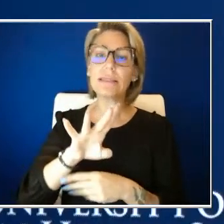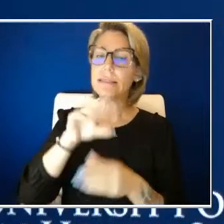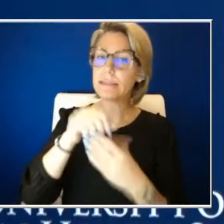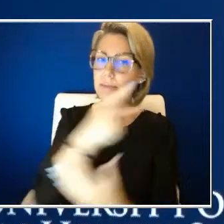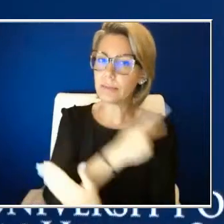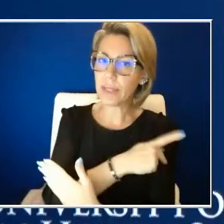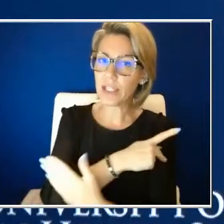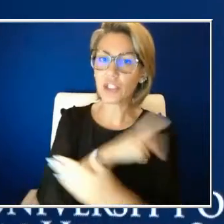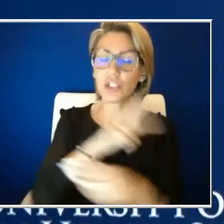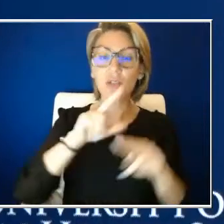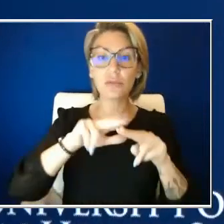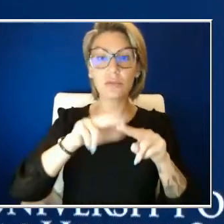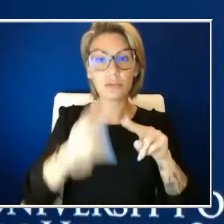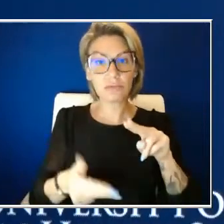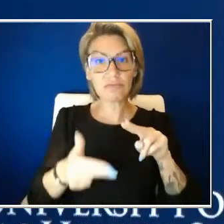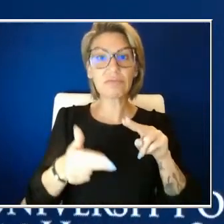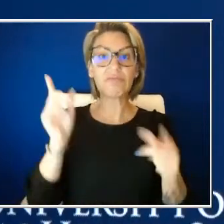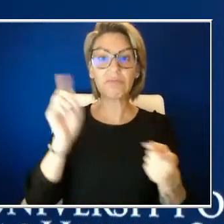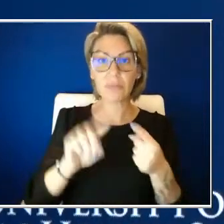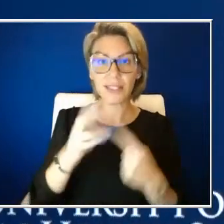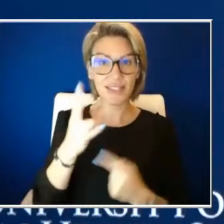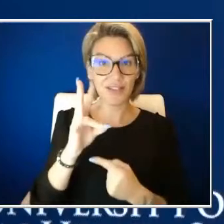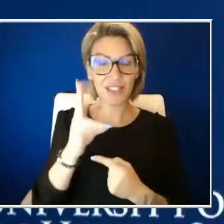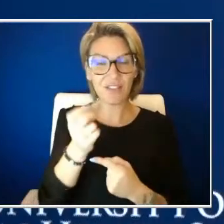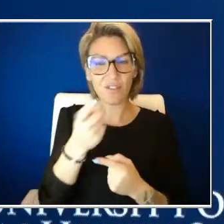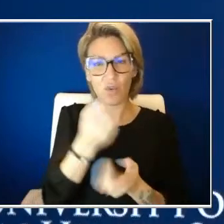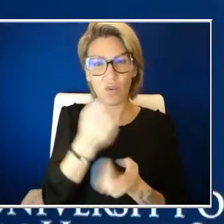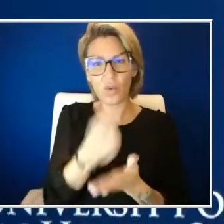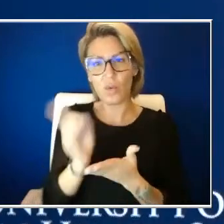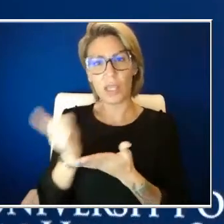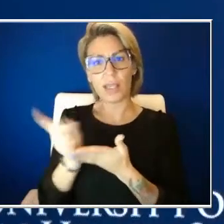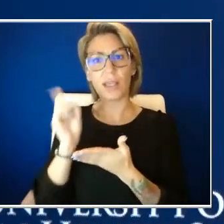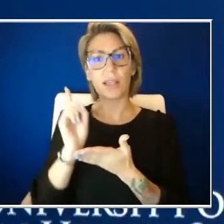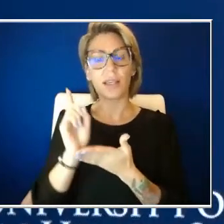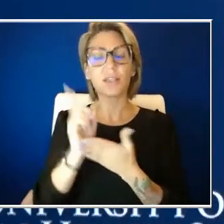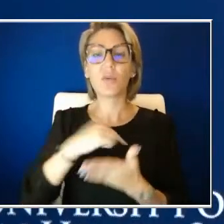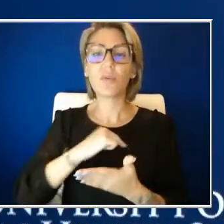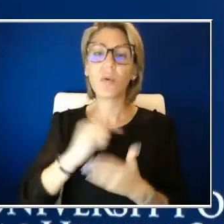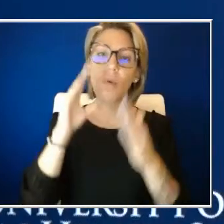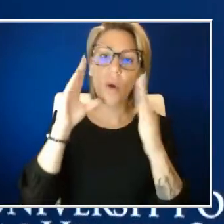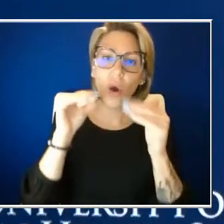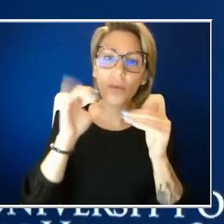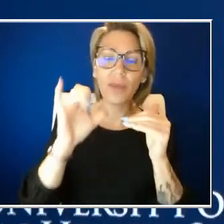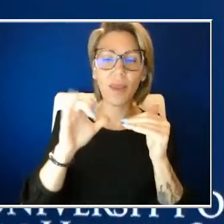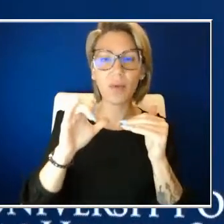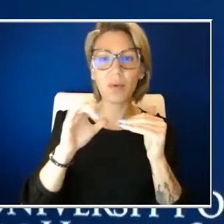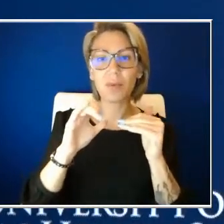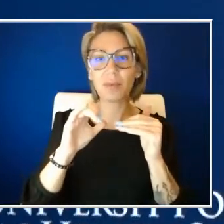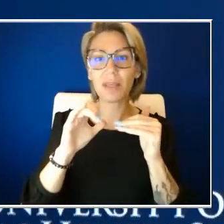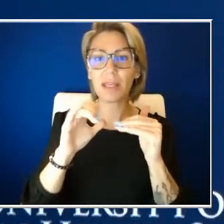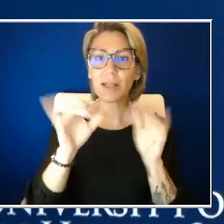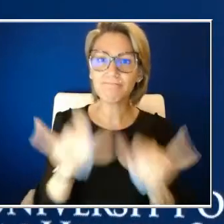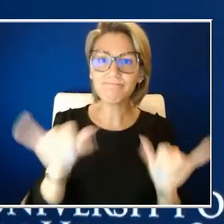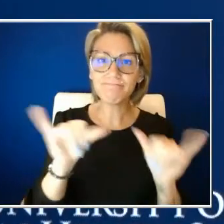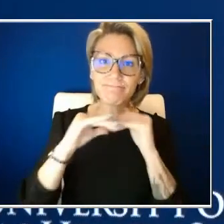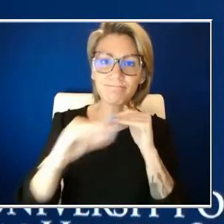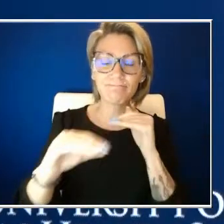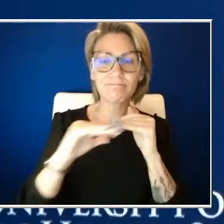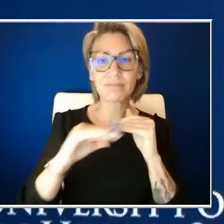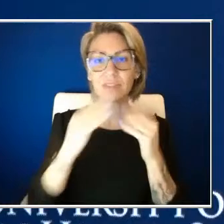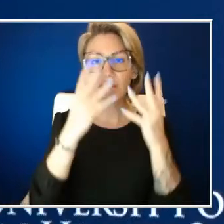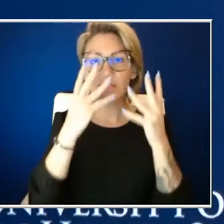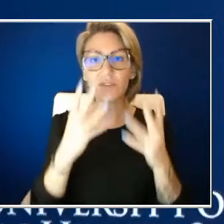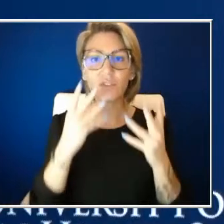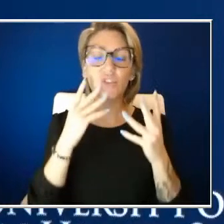down to 17 a couple weeks ago. We were hoping that would be a trend. Unfortunately, our latest